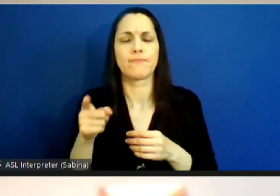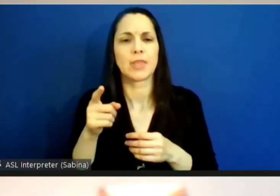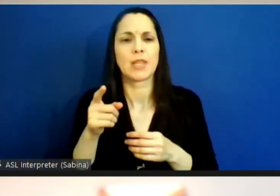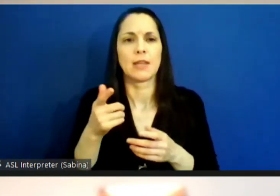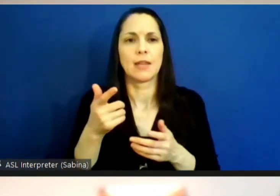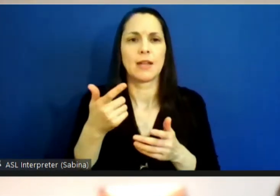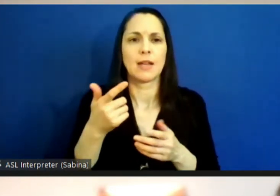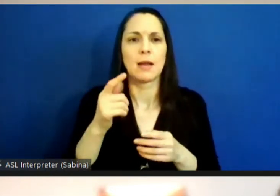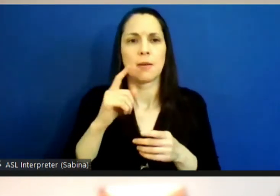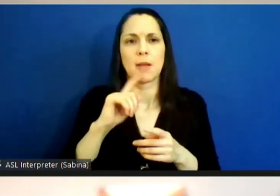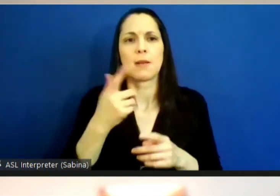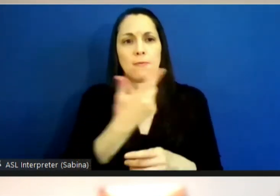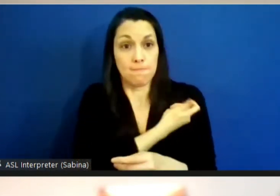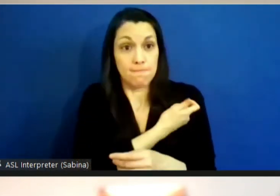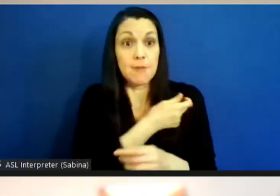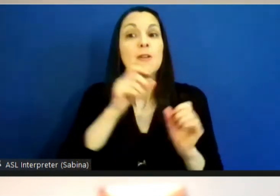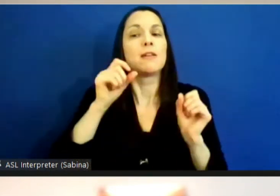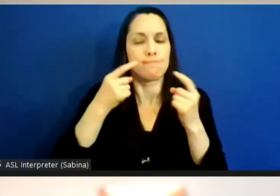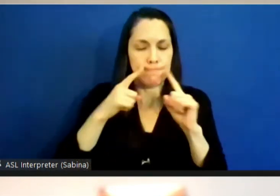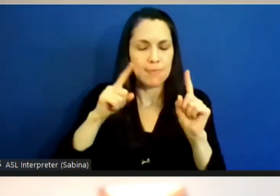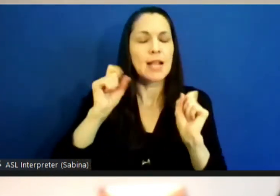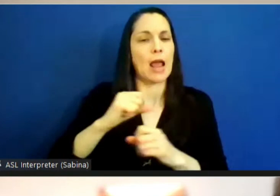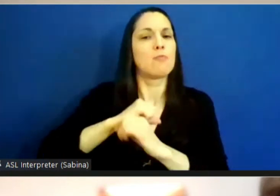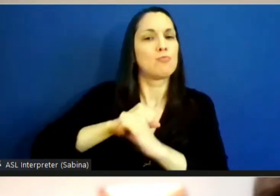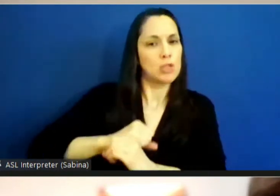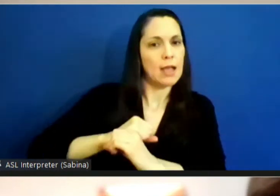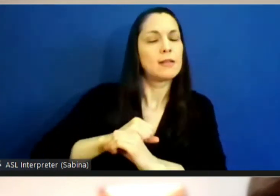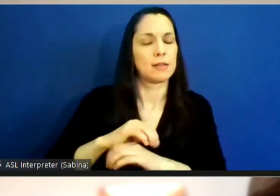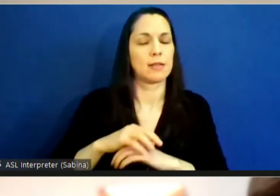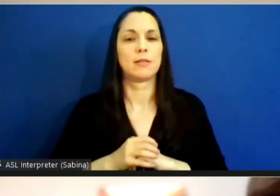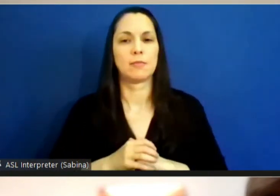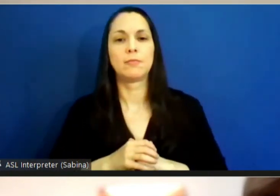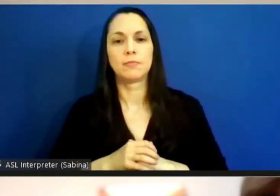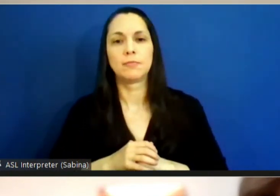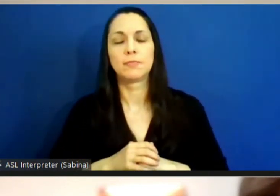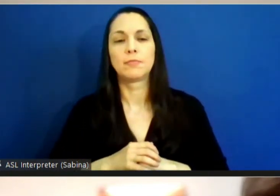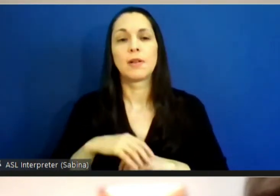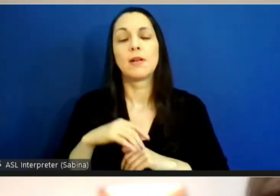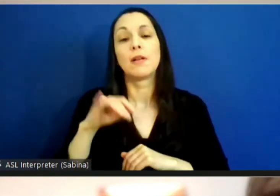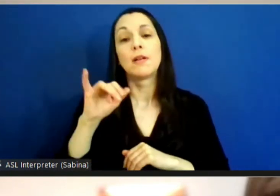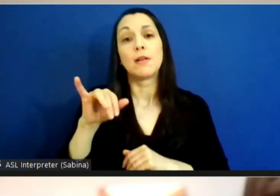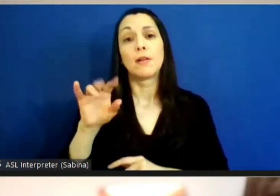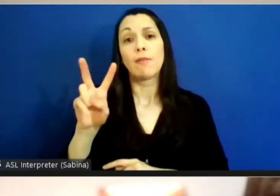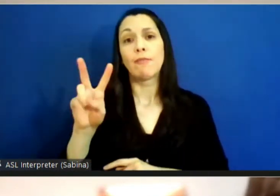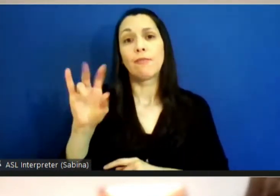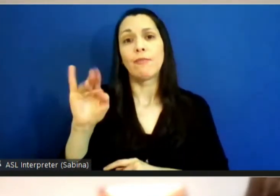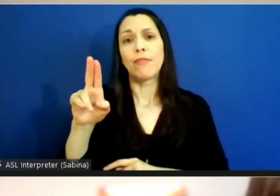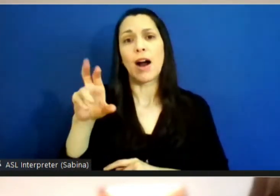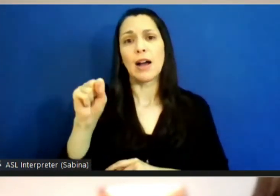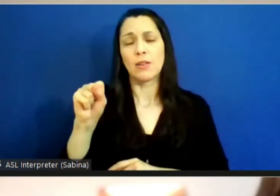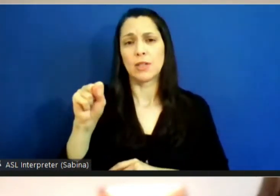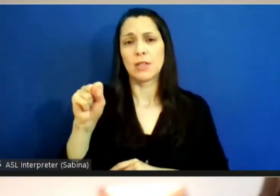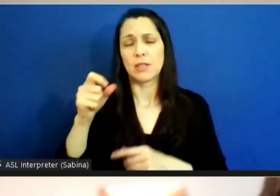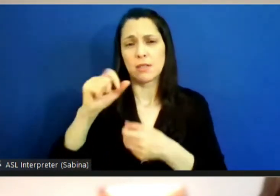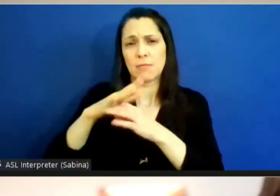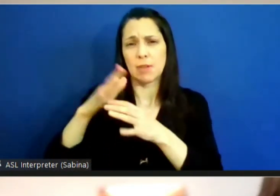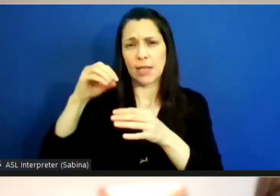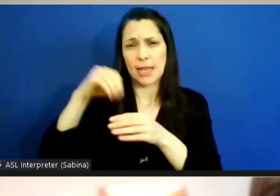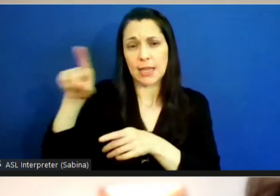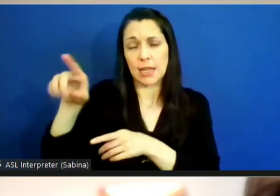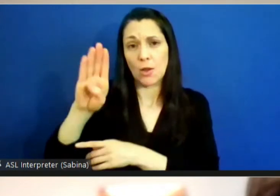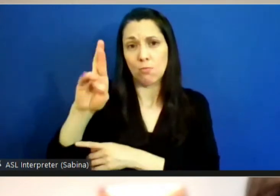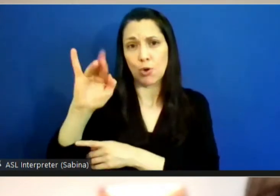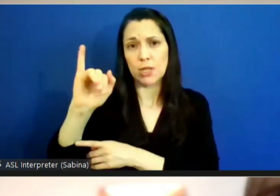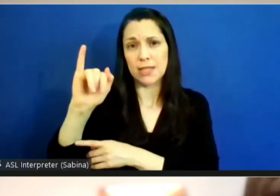also to vaccination efforts. The virus that is raging in Brazil is the P1